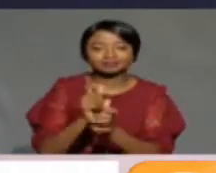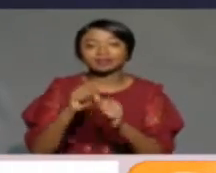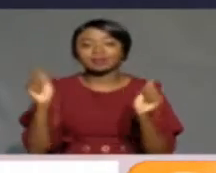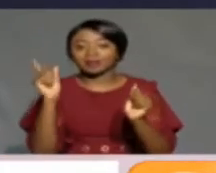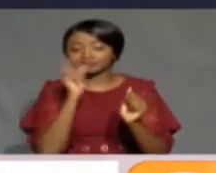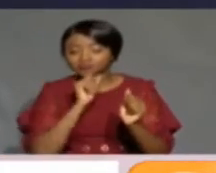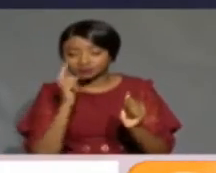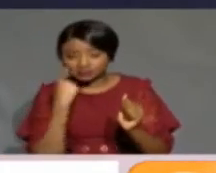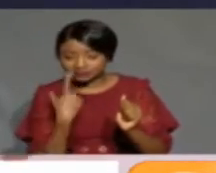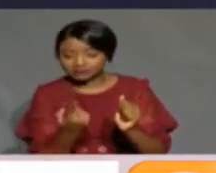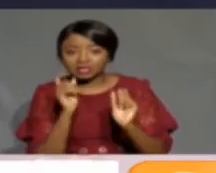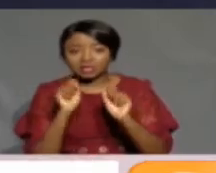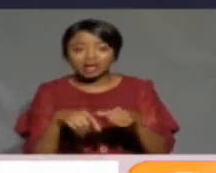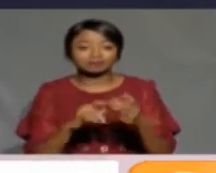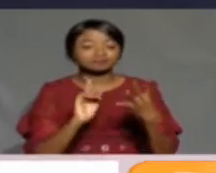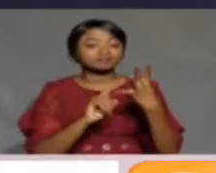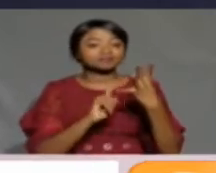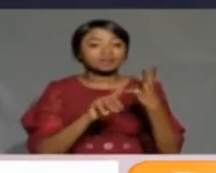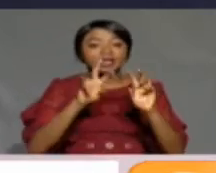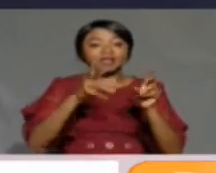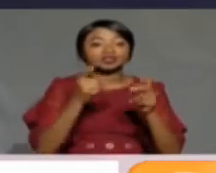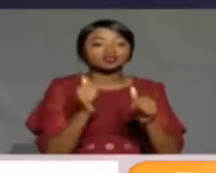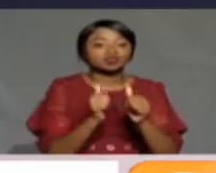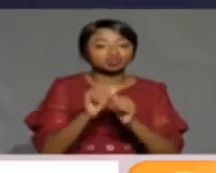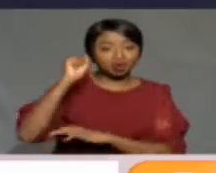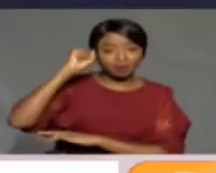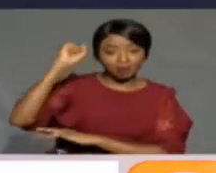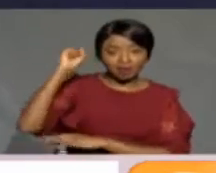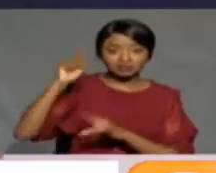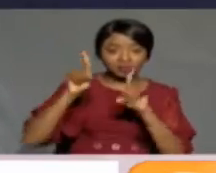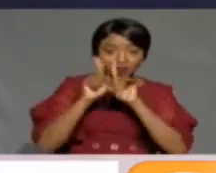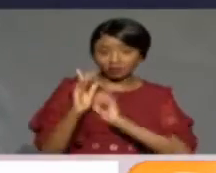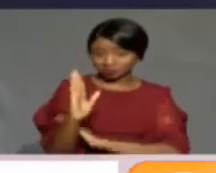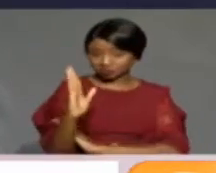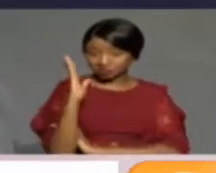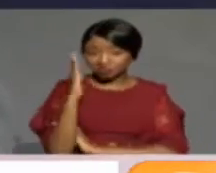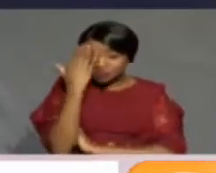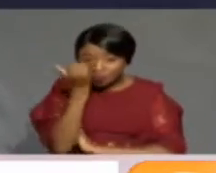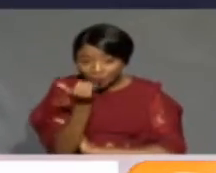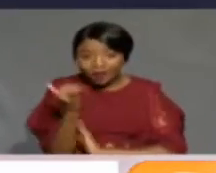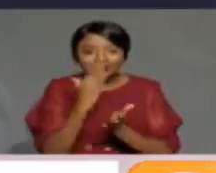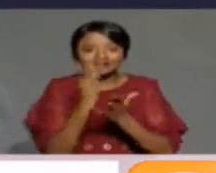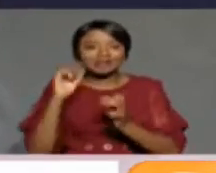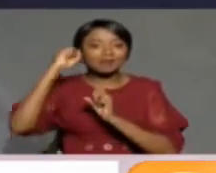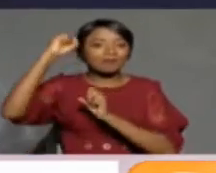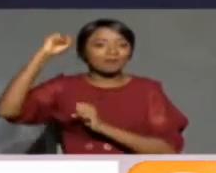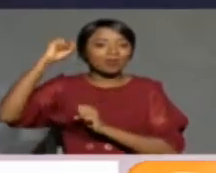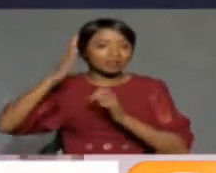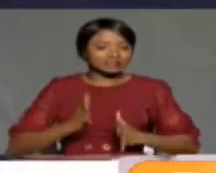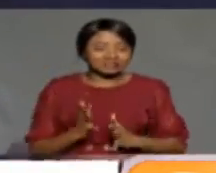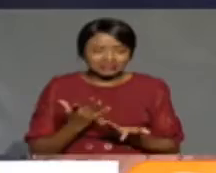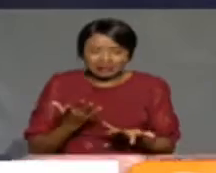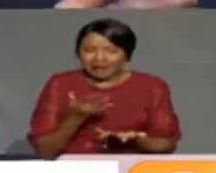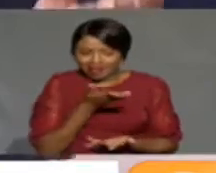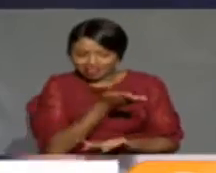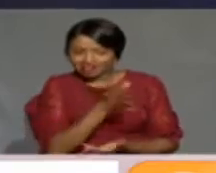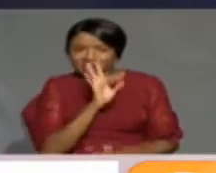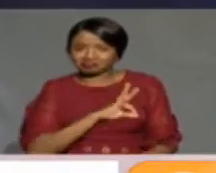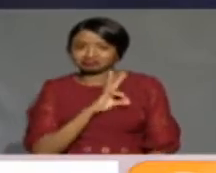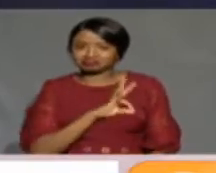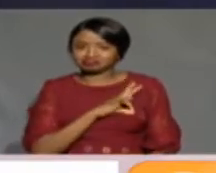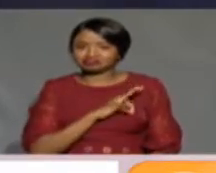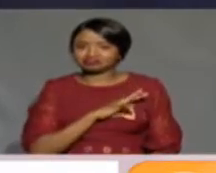and security issues that keep coming up, because politicians, some of them have been beneficiaries, and therefore they